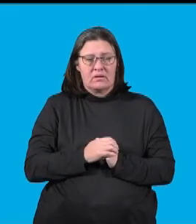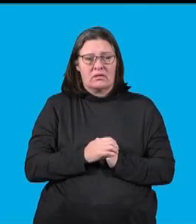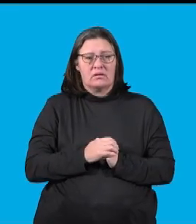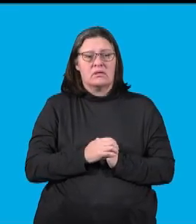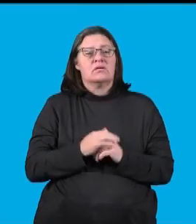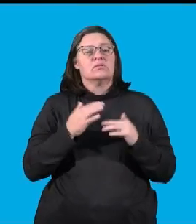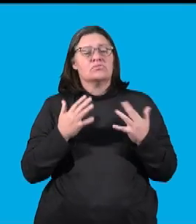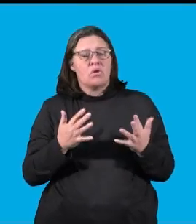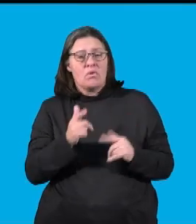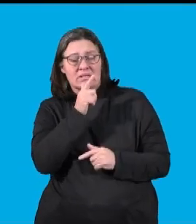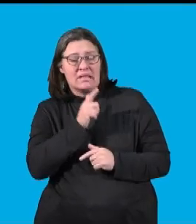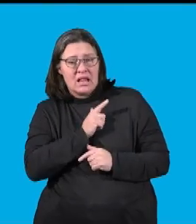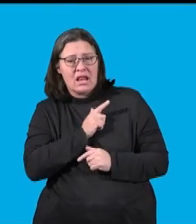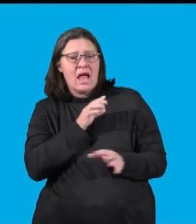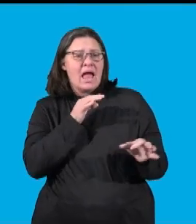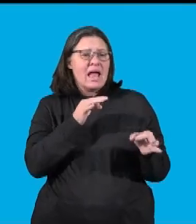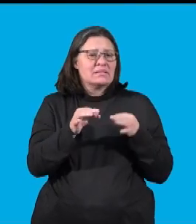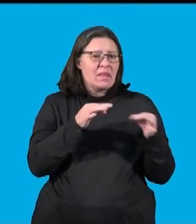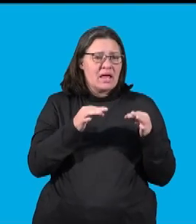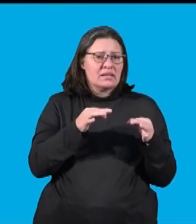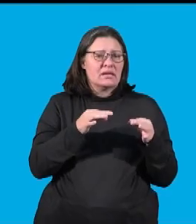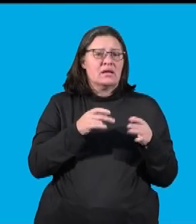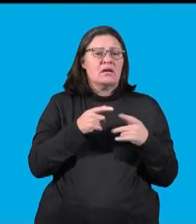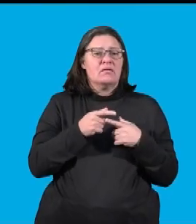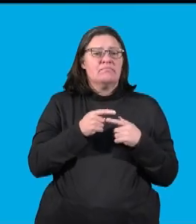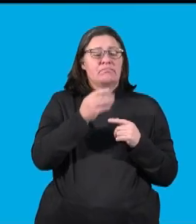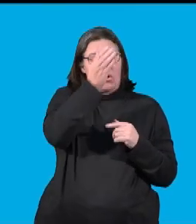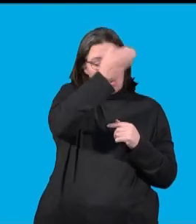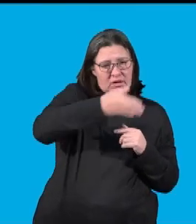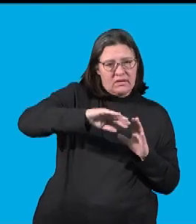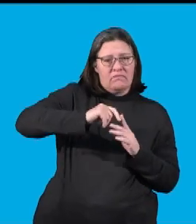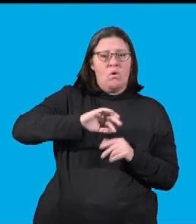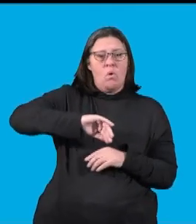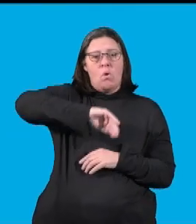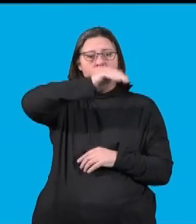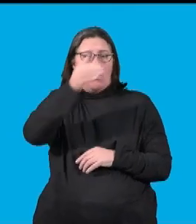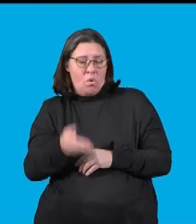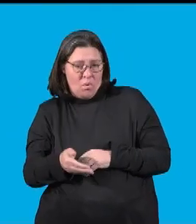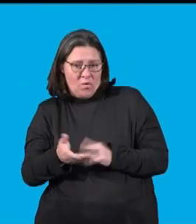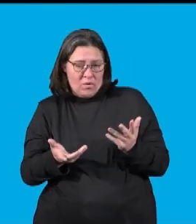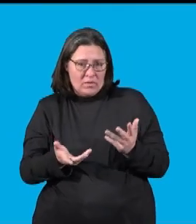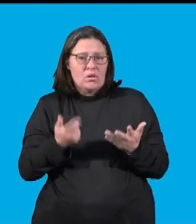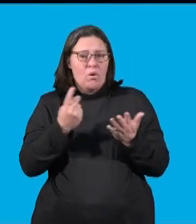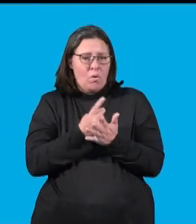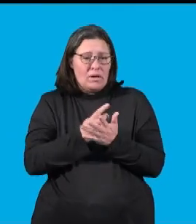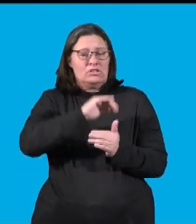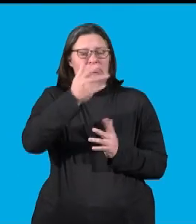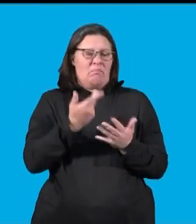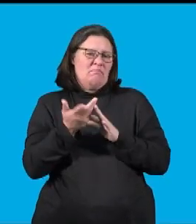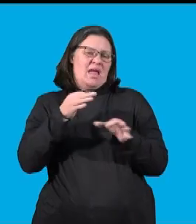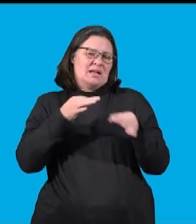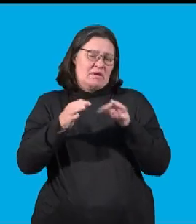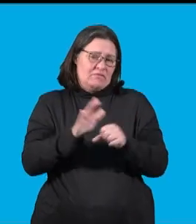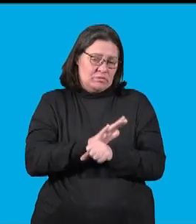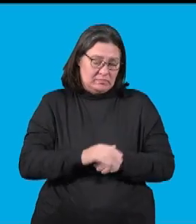And it's really what the concavity tells us is it describes whether the graph is going to be concave up or going to be concave down. So it's all assisting